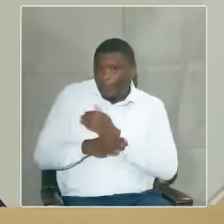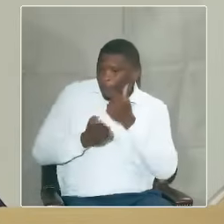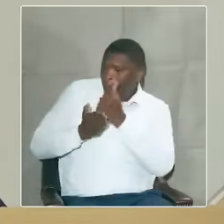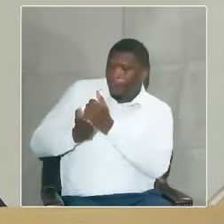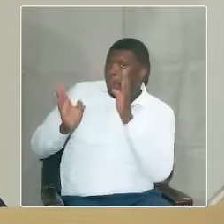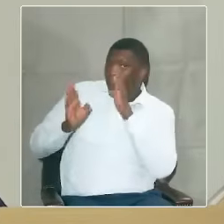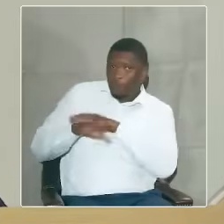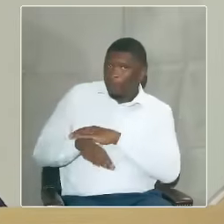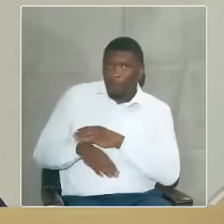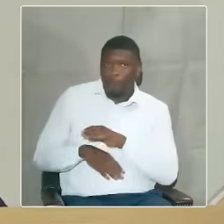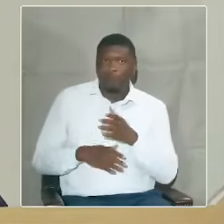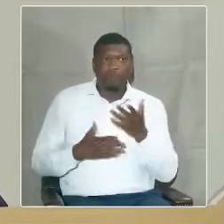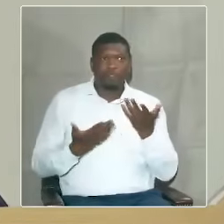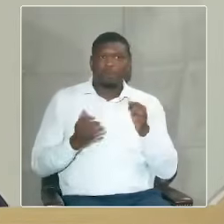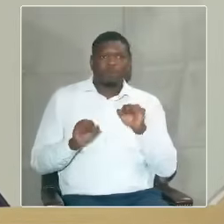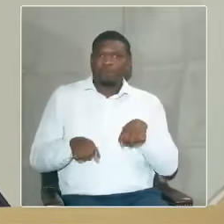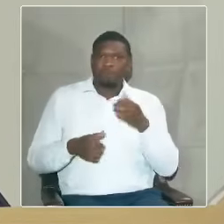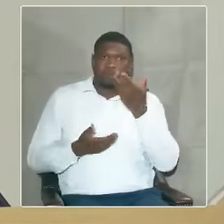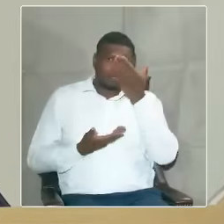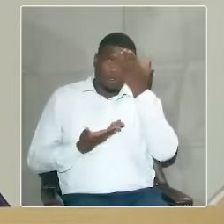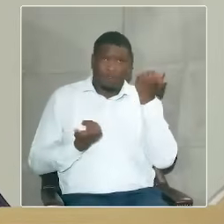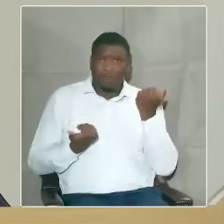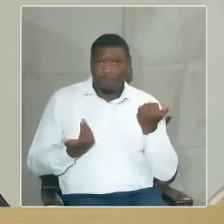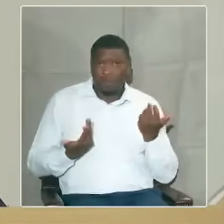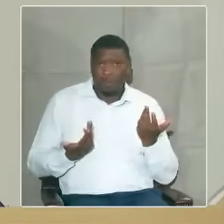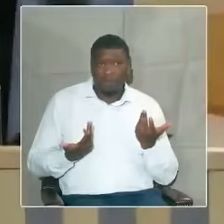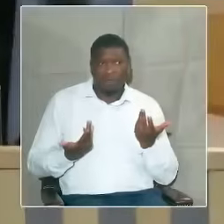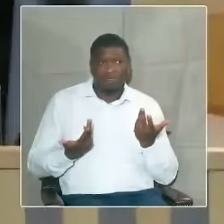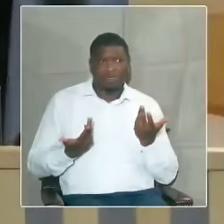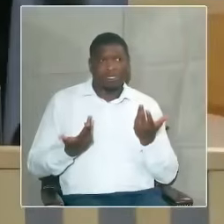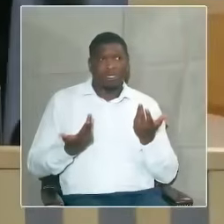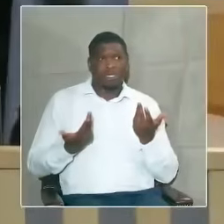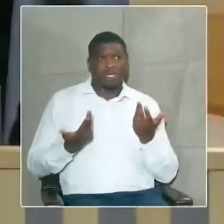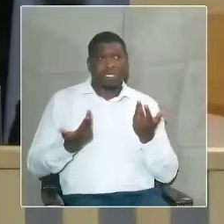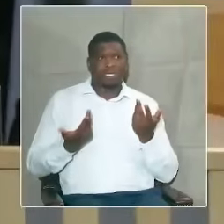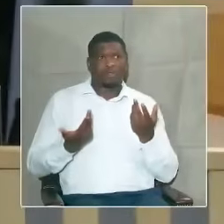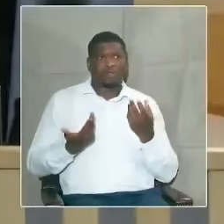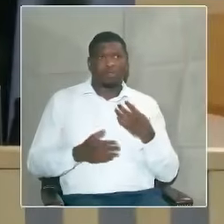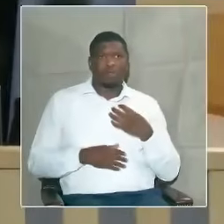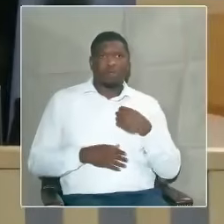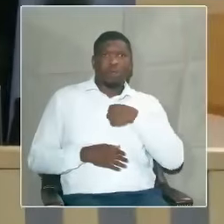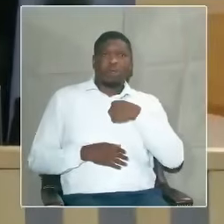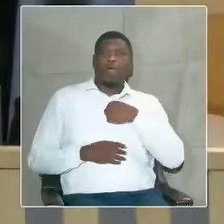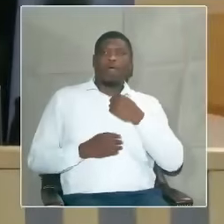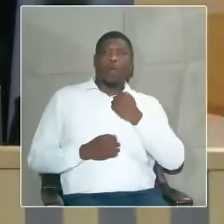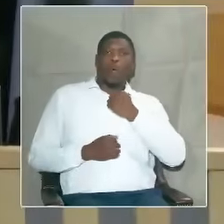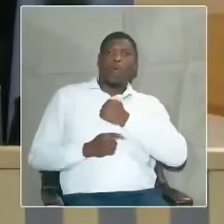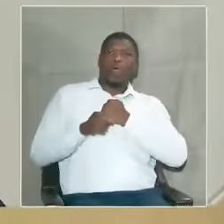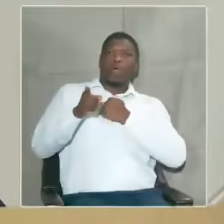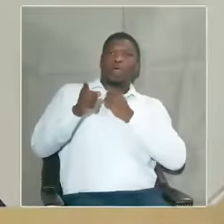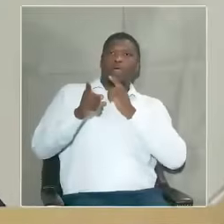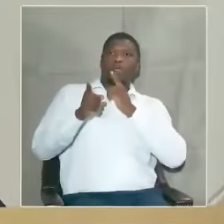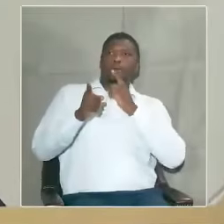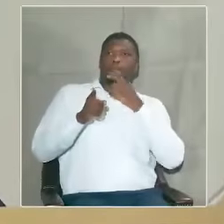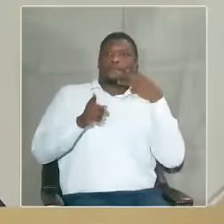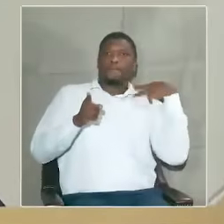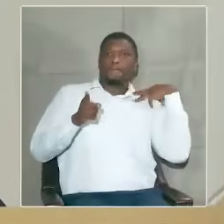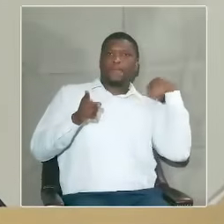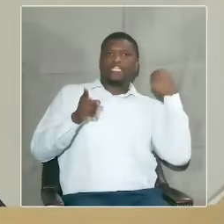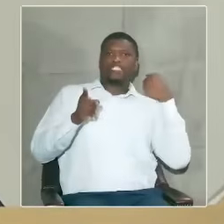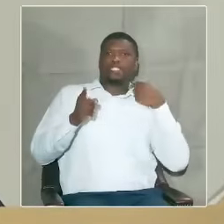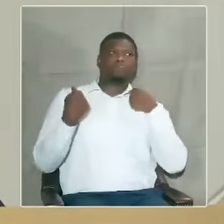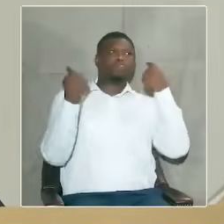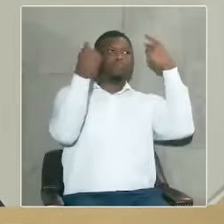So, I don't know. Basically, I can't take my own minister to court. Yes. So there's no any